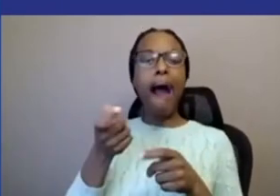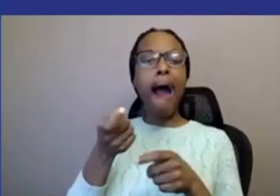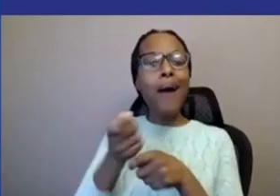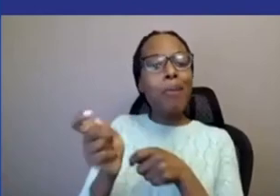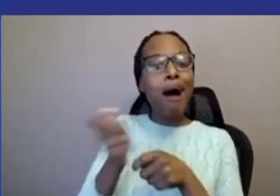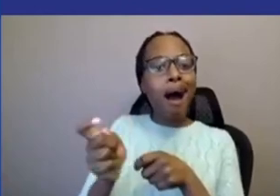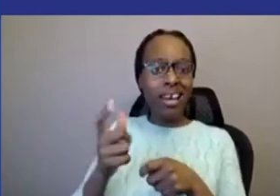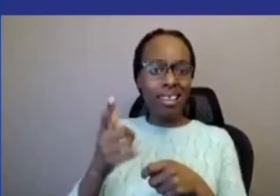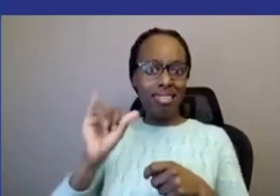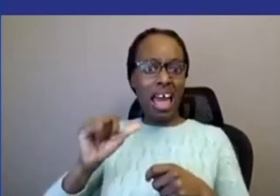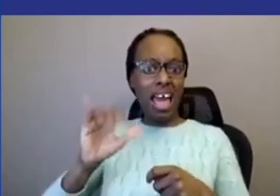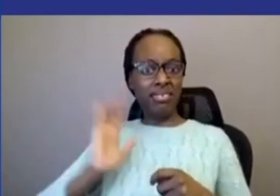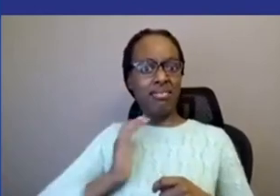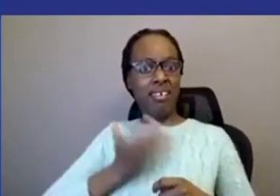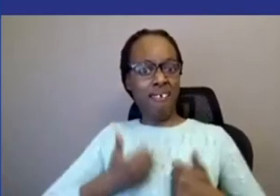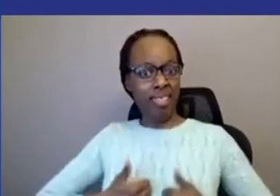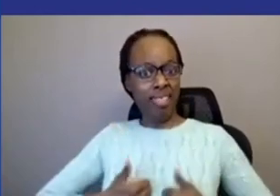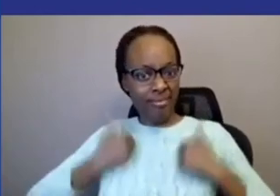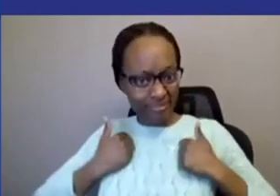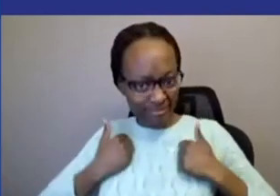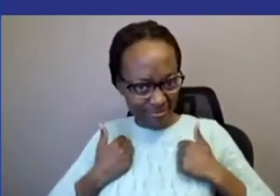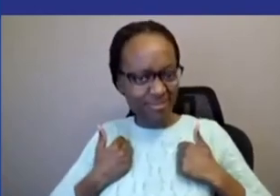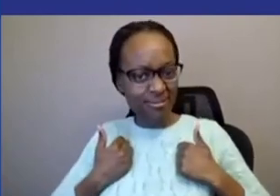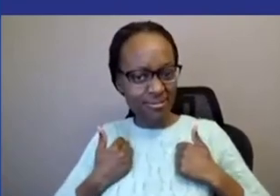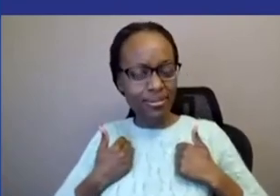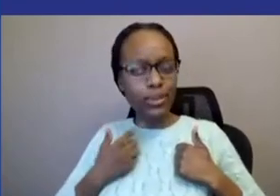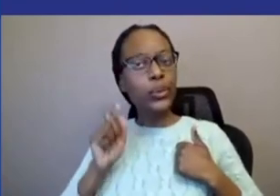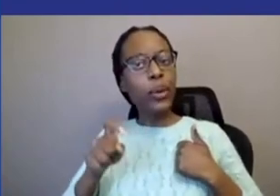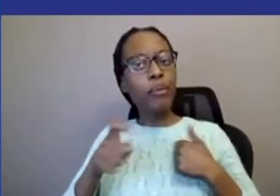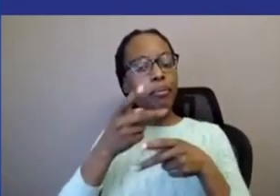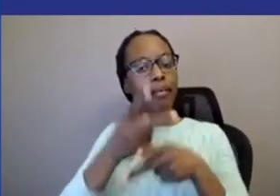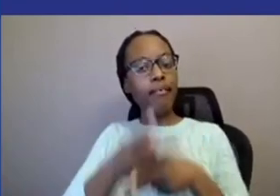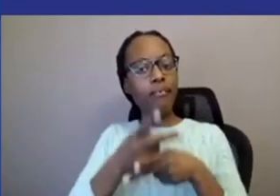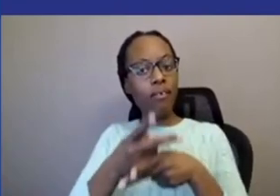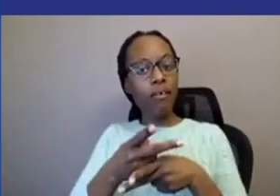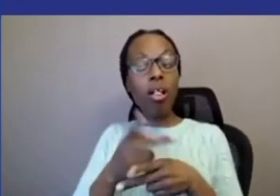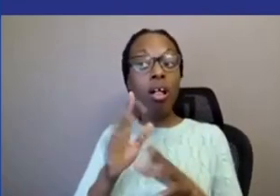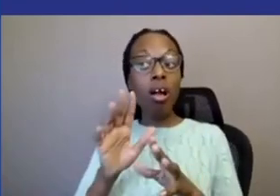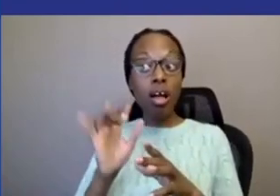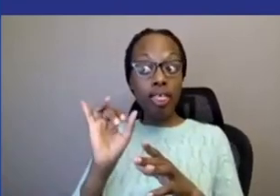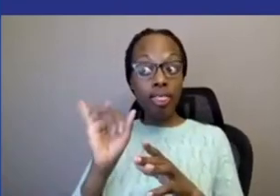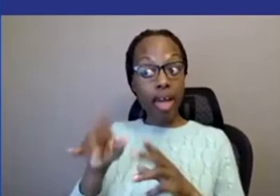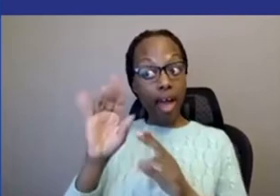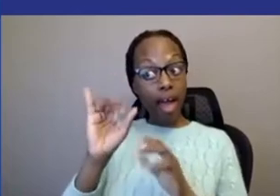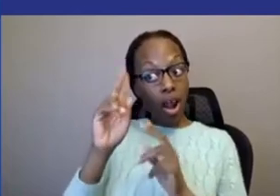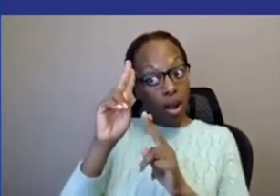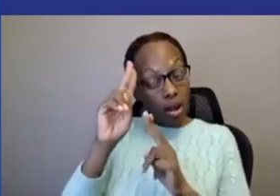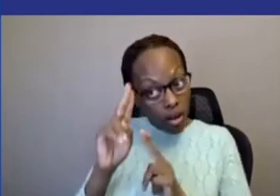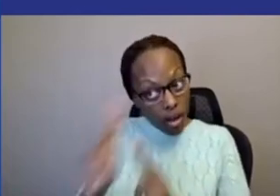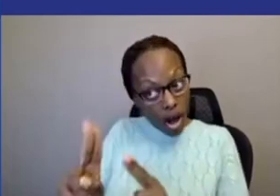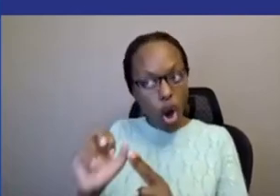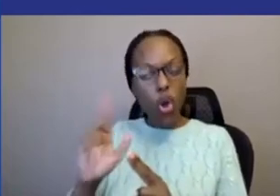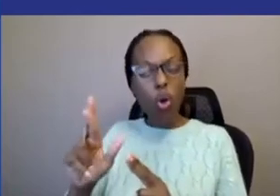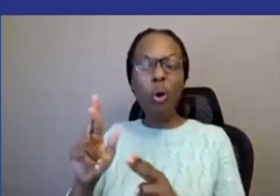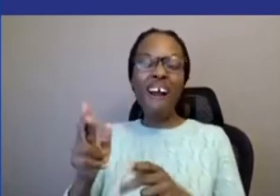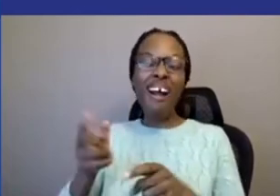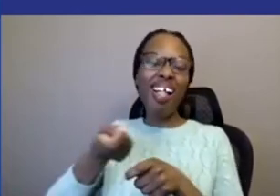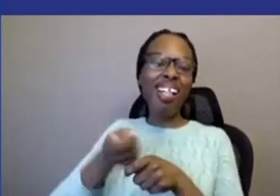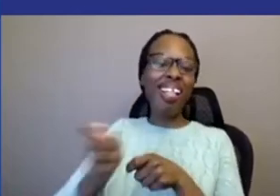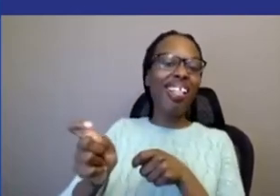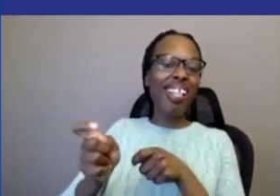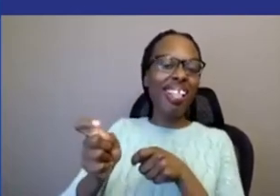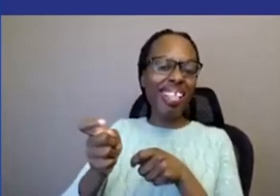you have to be very careful sometimes on, you know, is it an homage or is it a mockery? And when it's diluted or